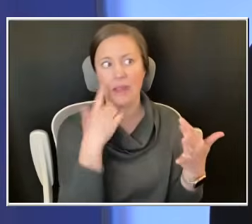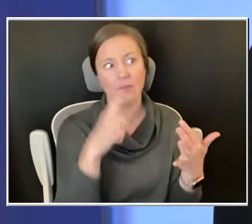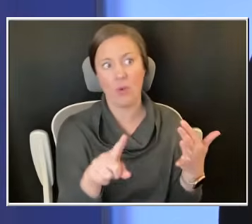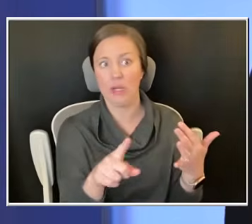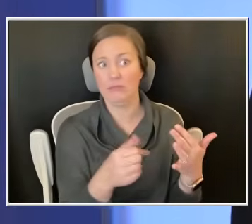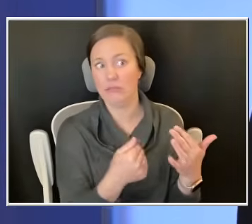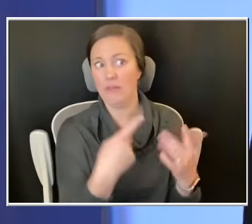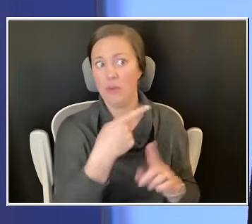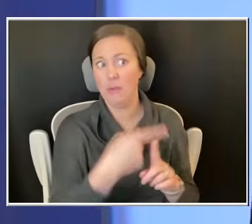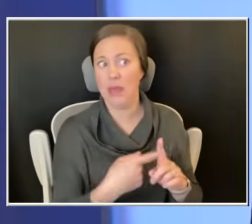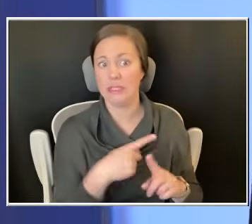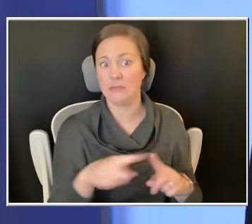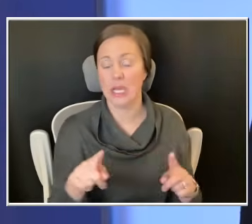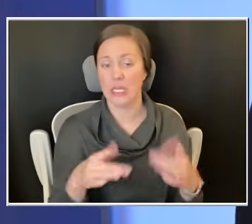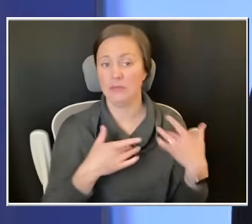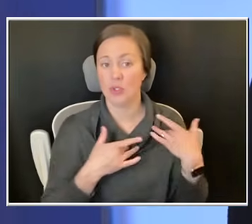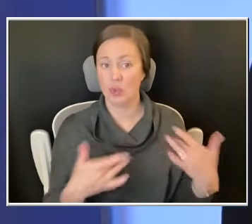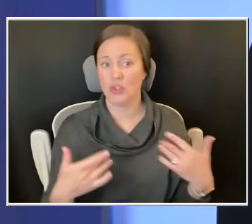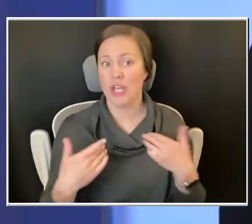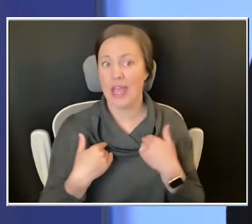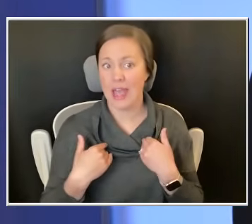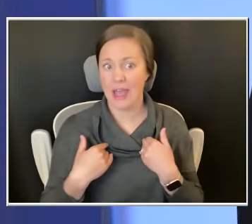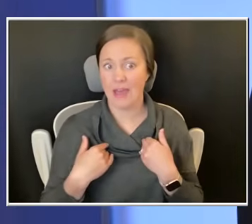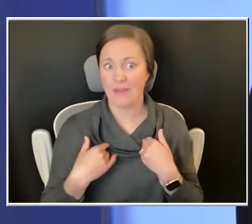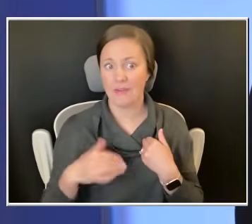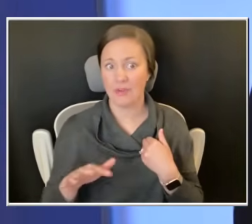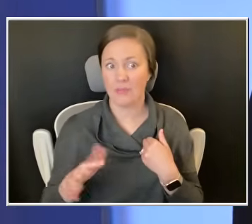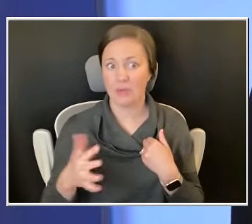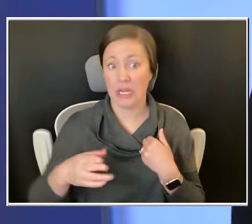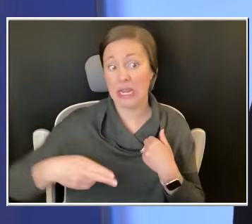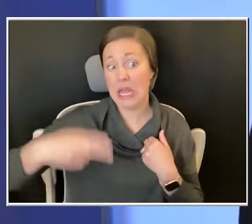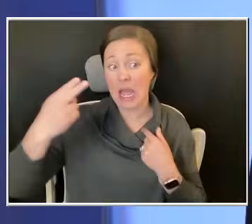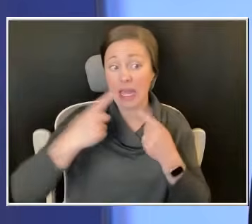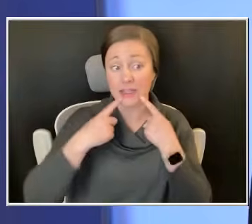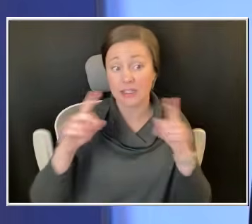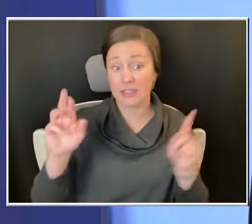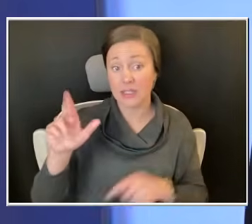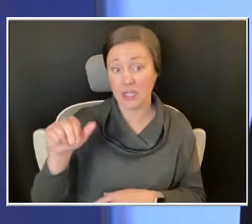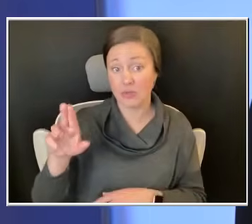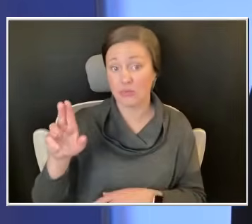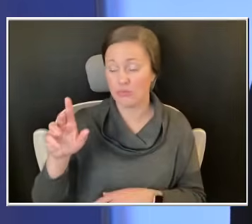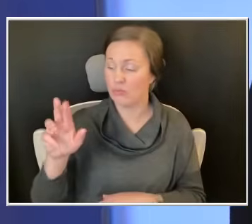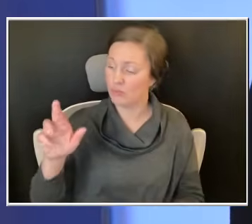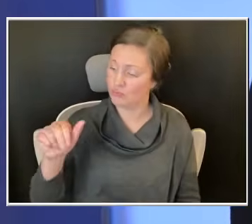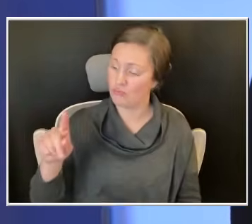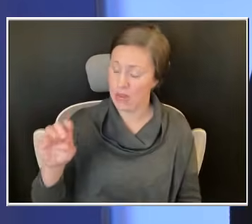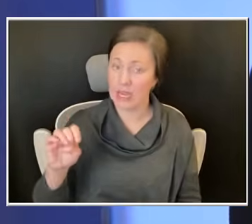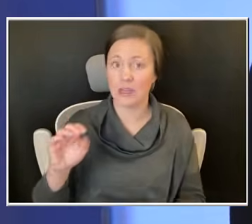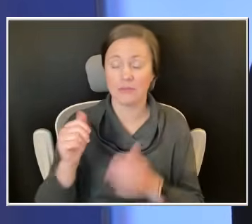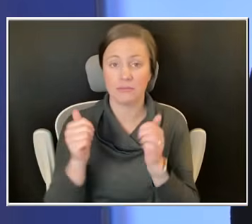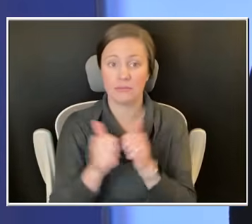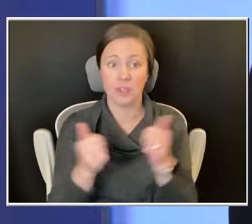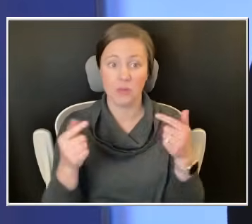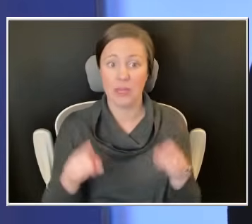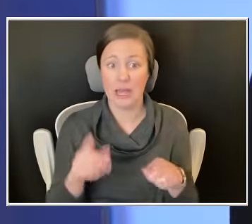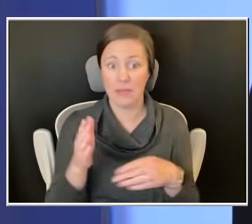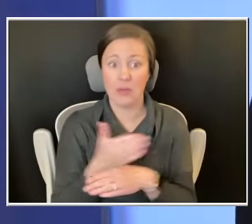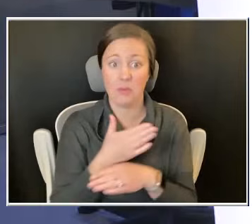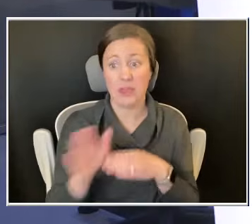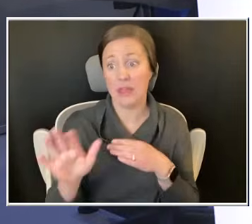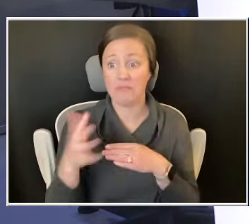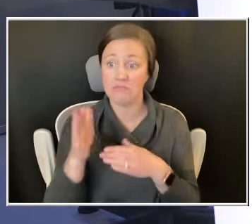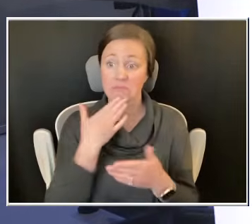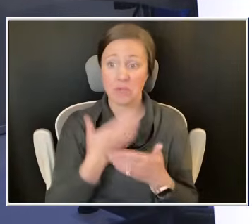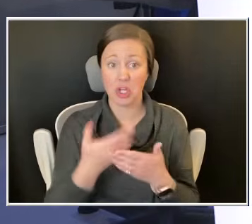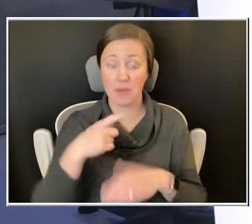we usually have a pretty high success rate with it happening, within a good amount of time. Dr.